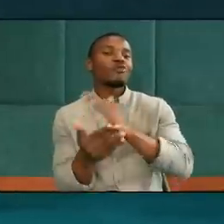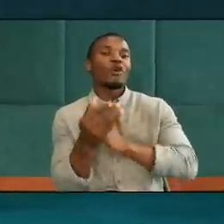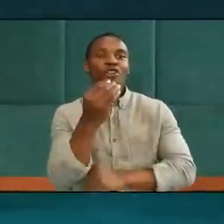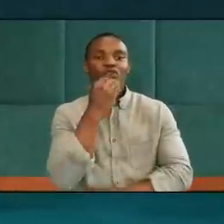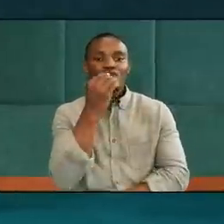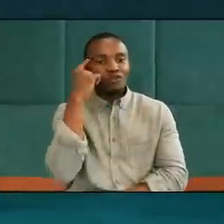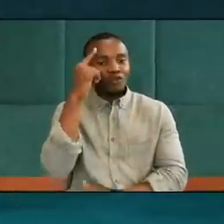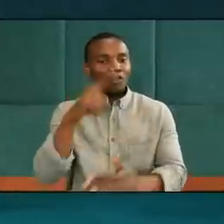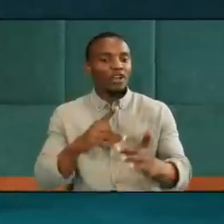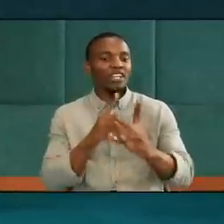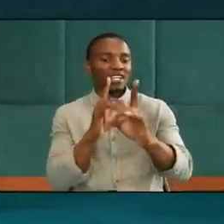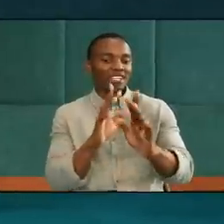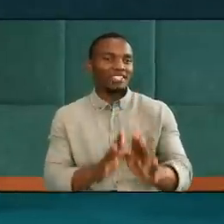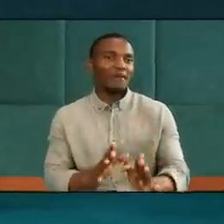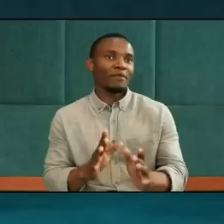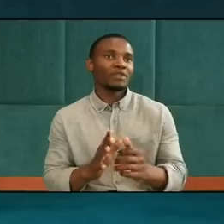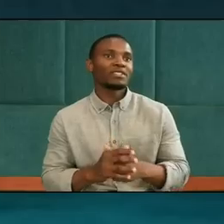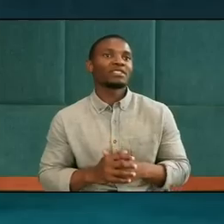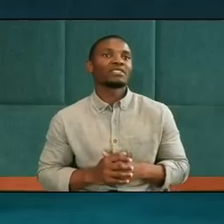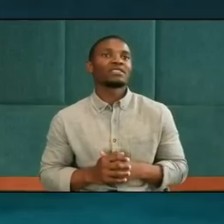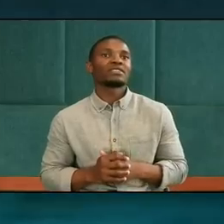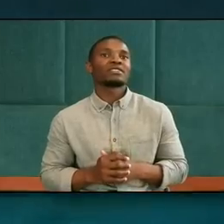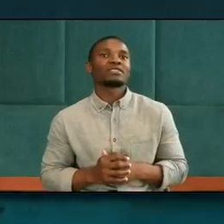guys coming in. Is the church with me?